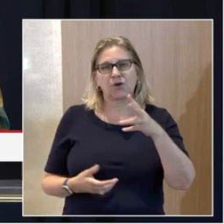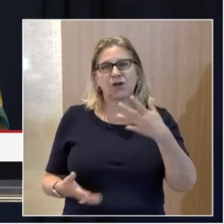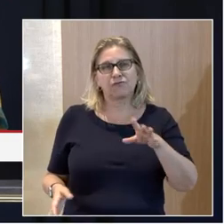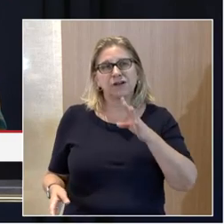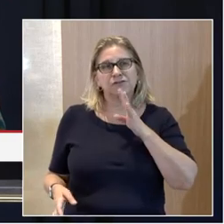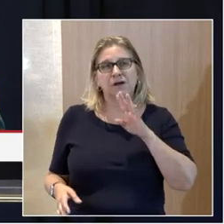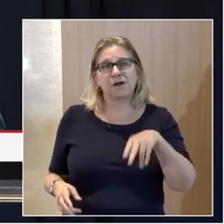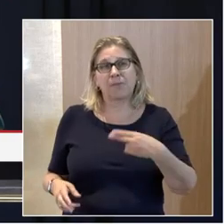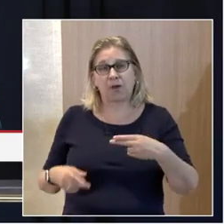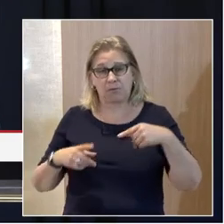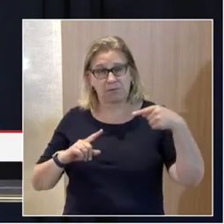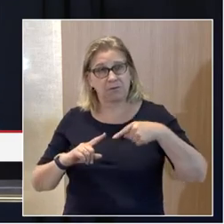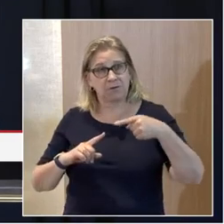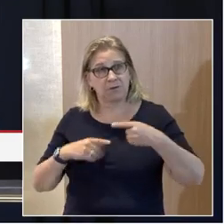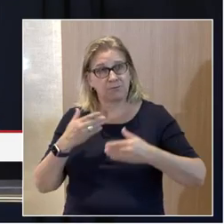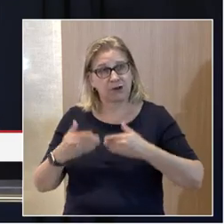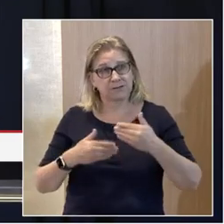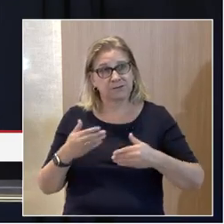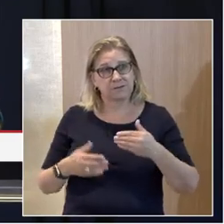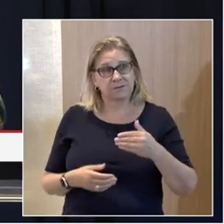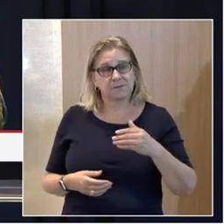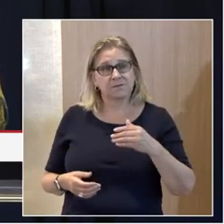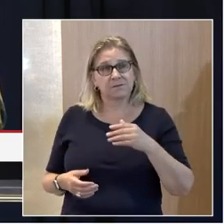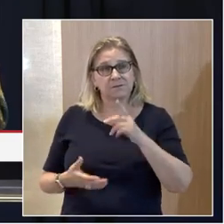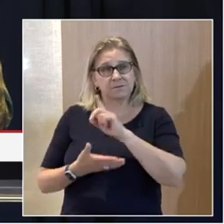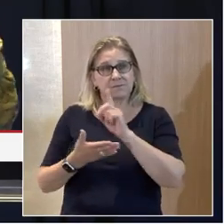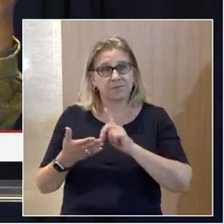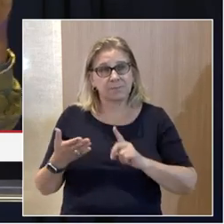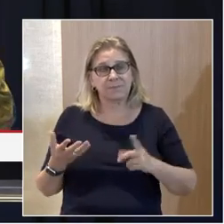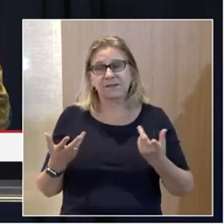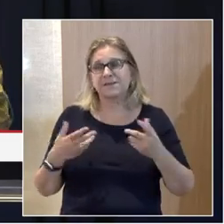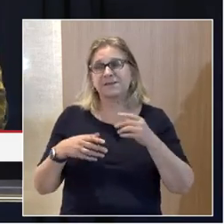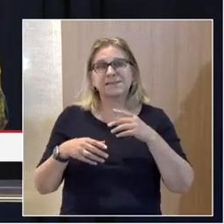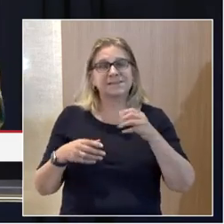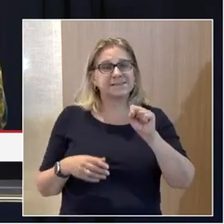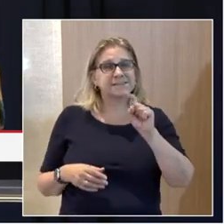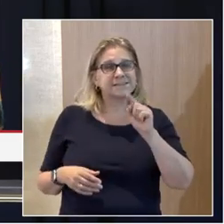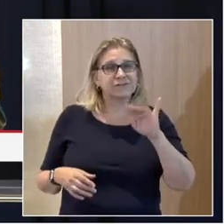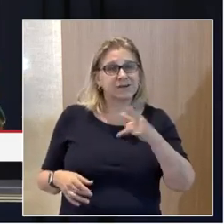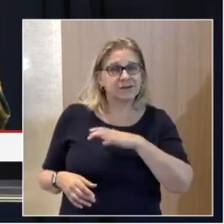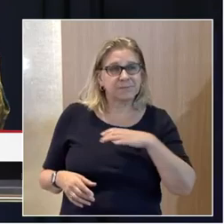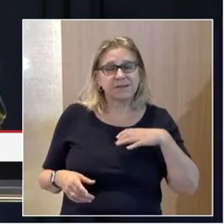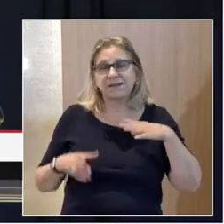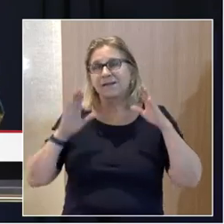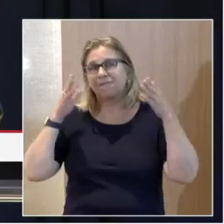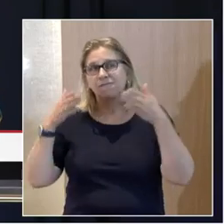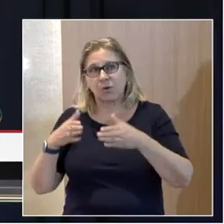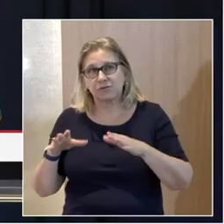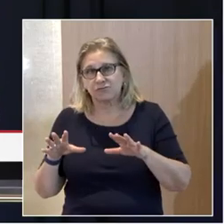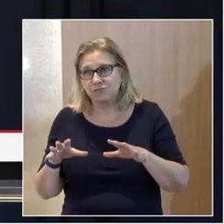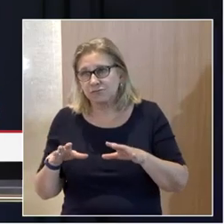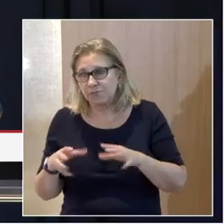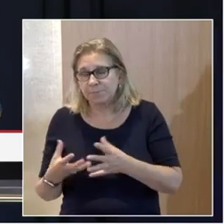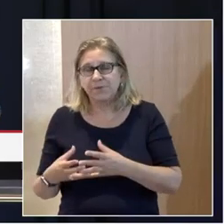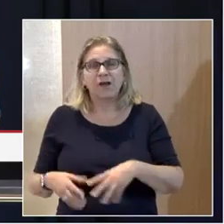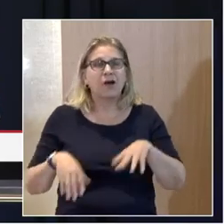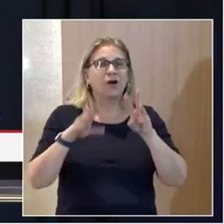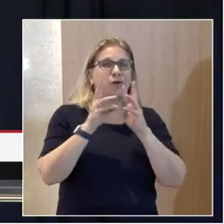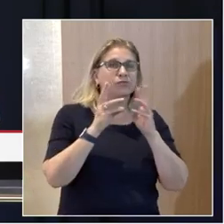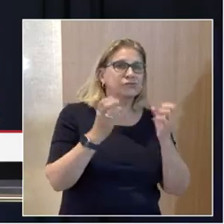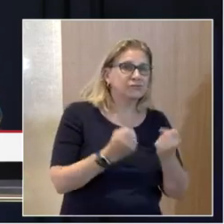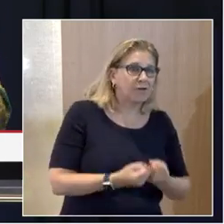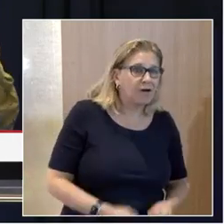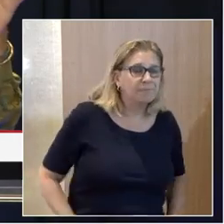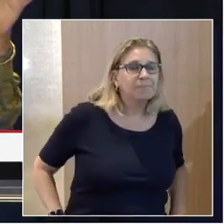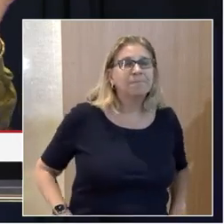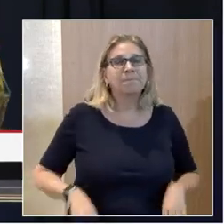committee, you saw focus groups, you saw a workshop, different things. But we want to make sure that they are